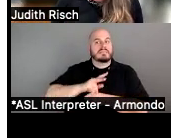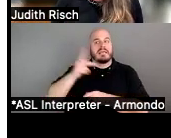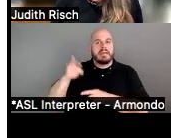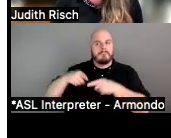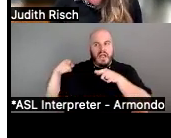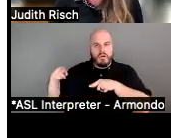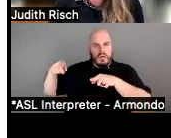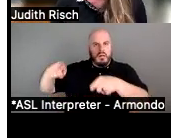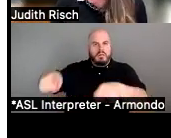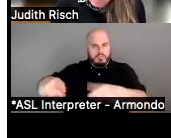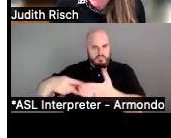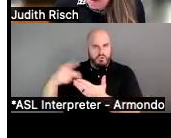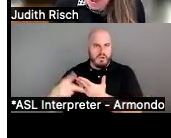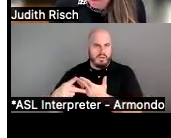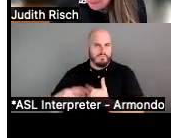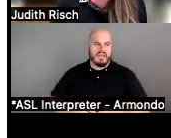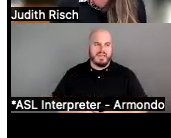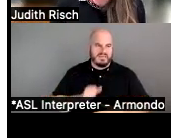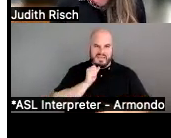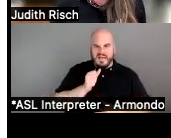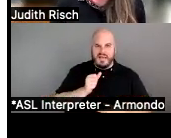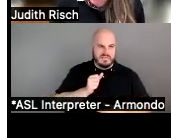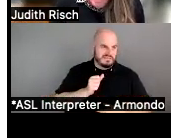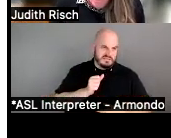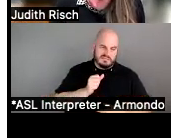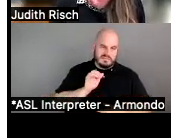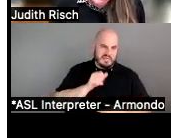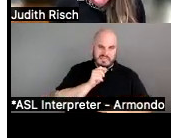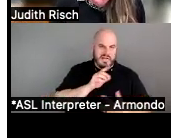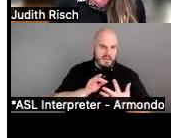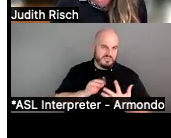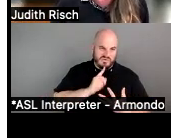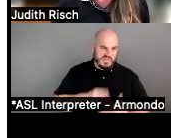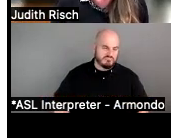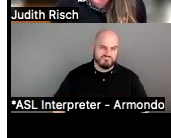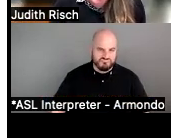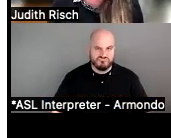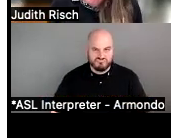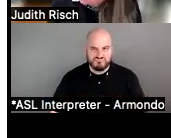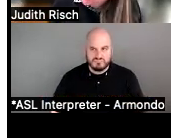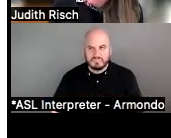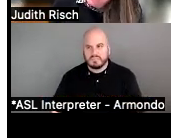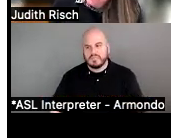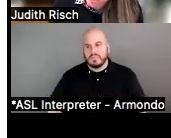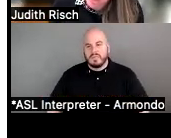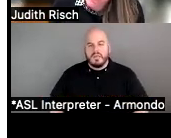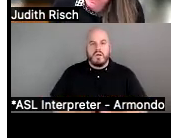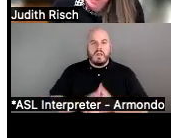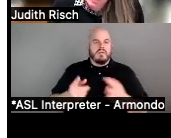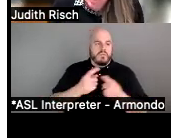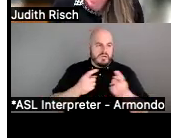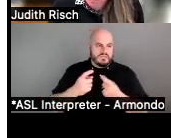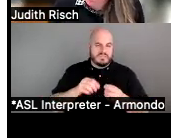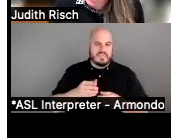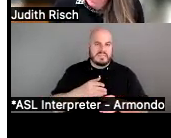program. And that's not really an option under the regs the way they are. There are a lot of questions in this space,